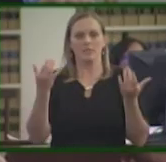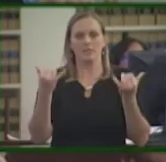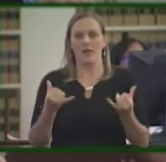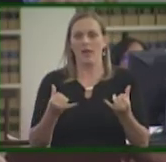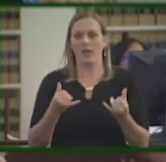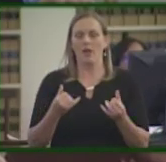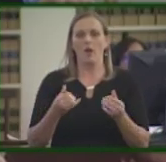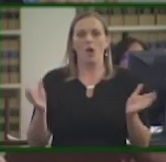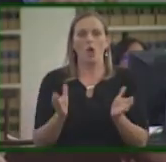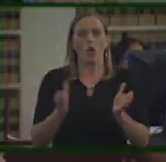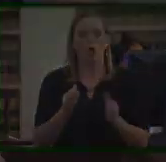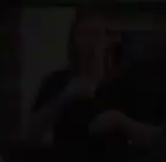I urge a no vote on H.R. 4.